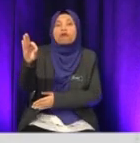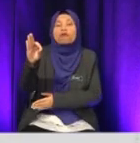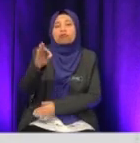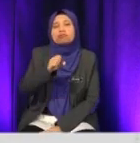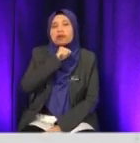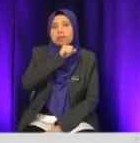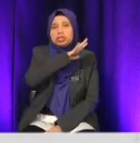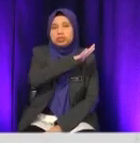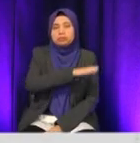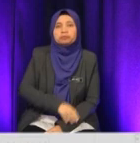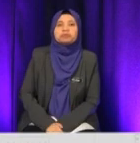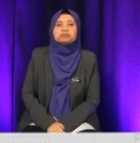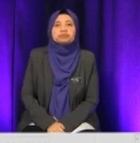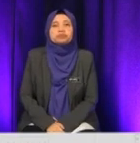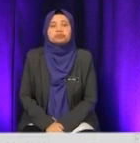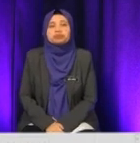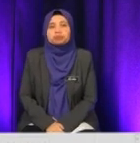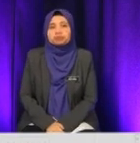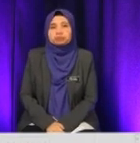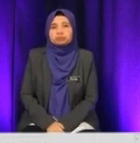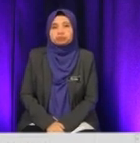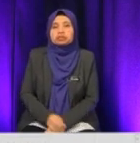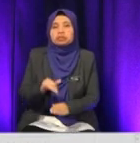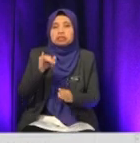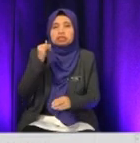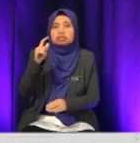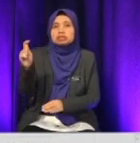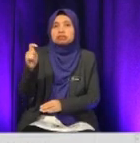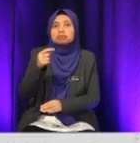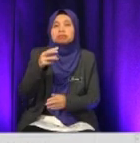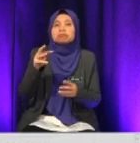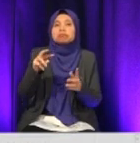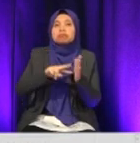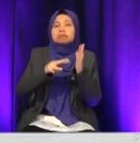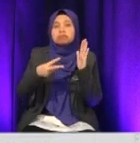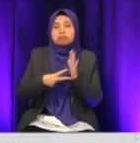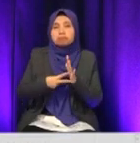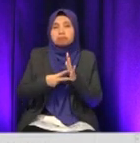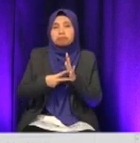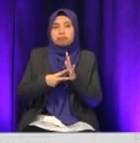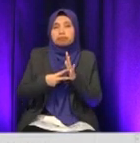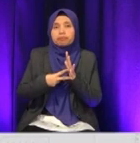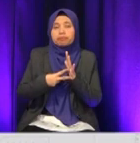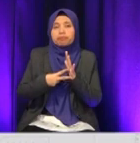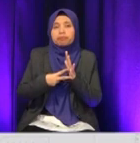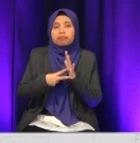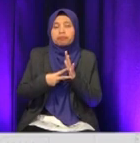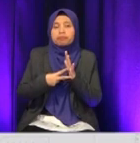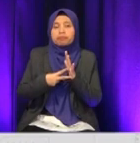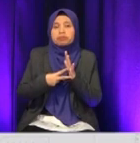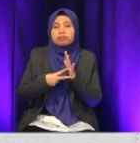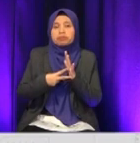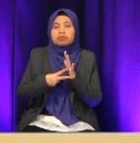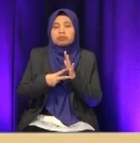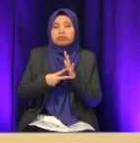first keyword of your question is last community event. So it definitely means on the most recent group event. Mm-hmm. So that's the